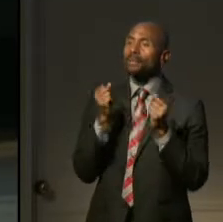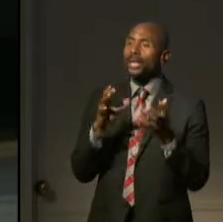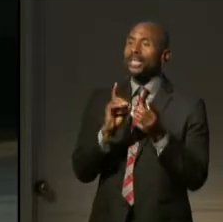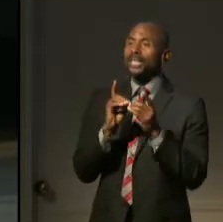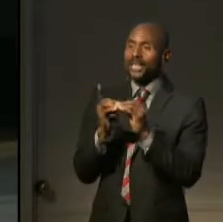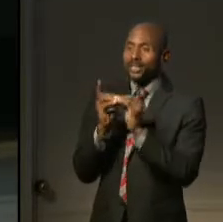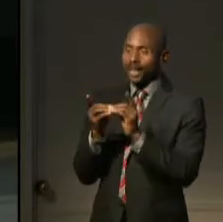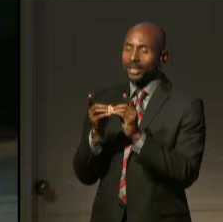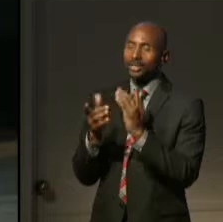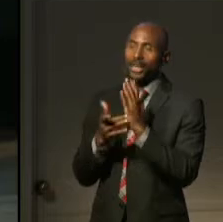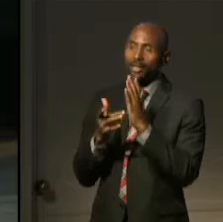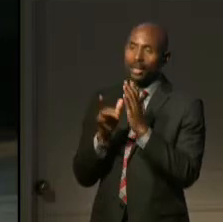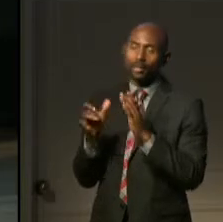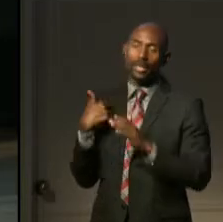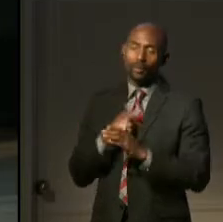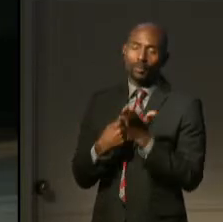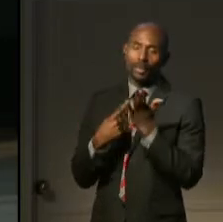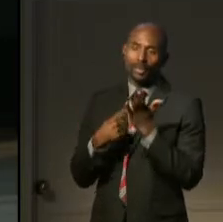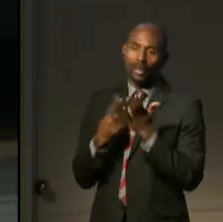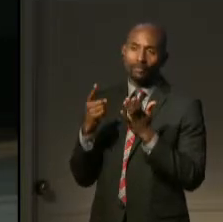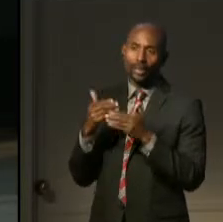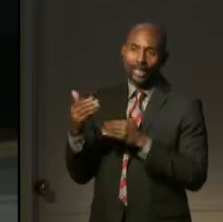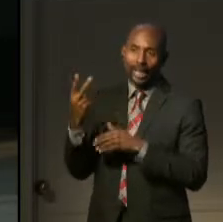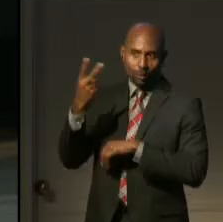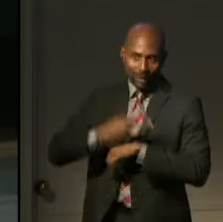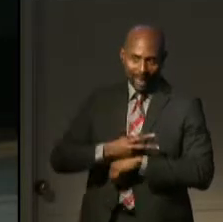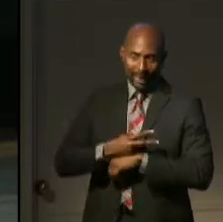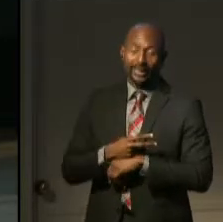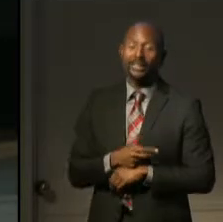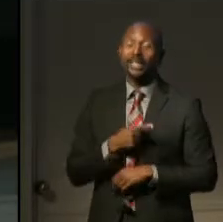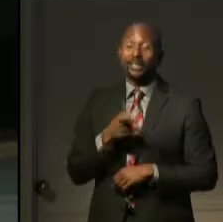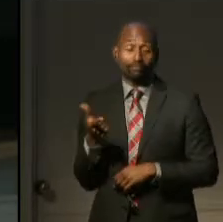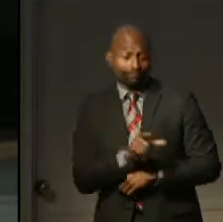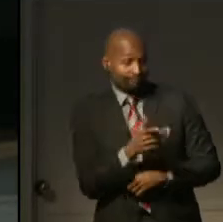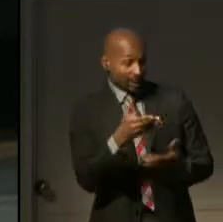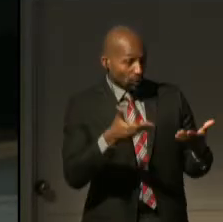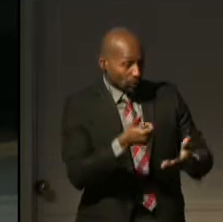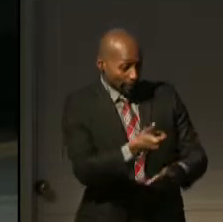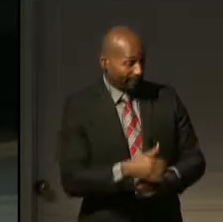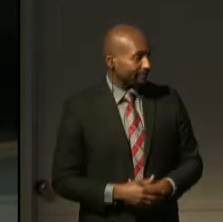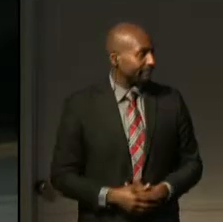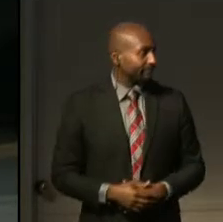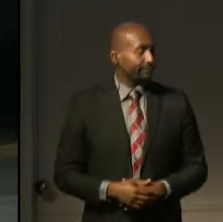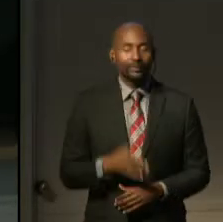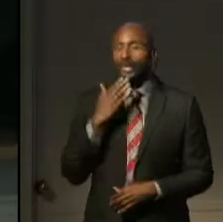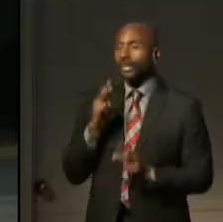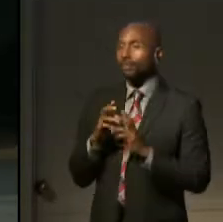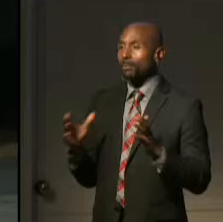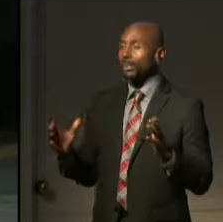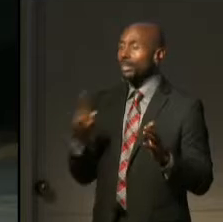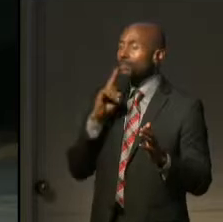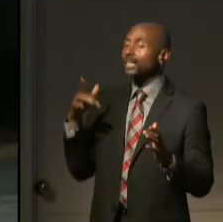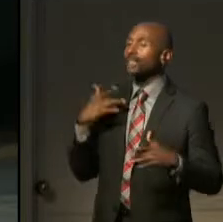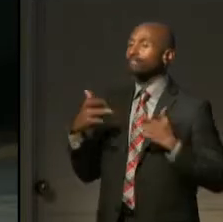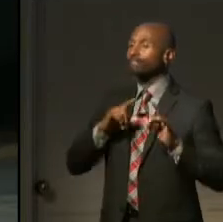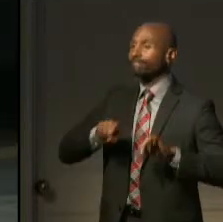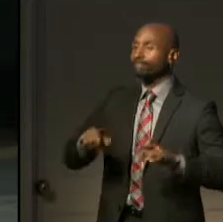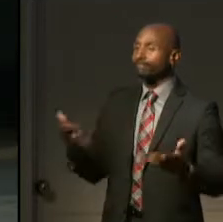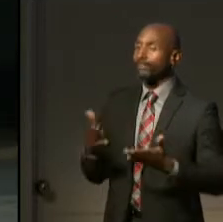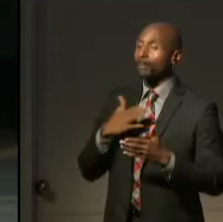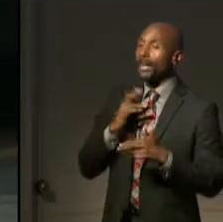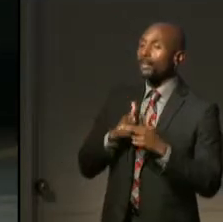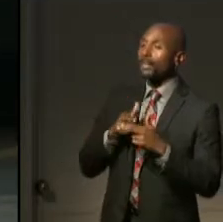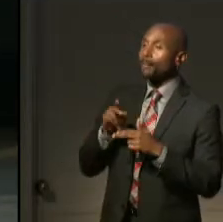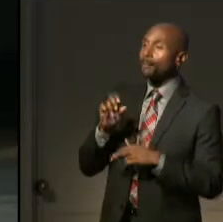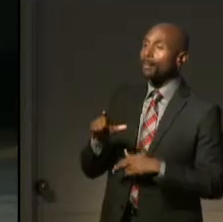digitization technologies that we'll be talking about over the last couple of days, to introduce himself. Well, thank you very much. It's exciting to be here. My name